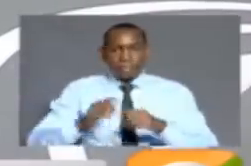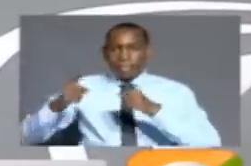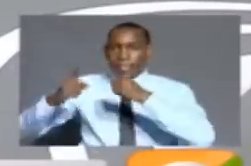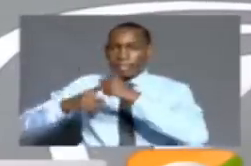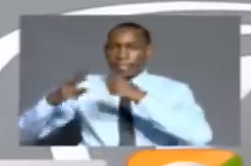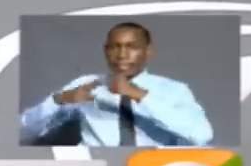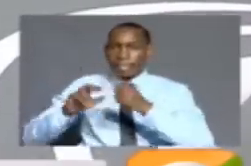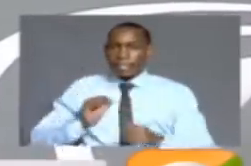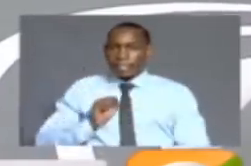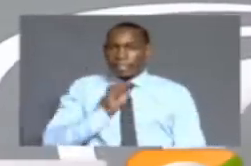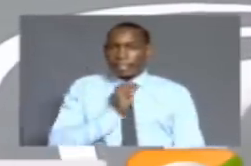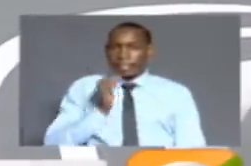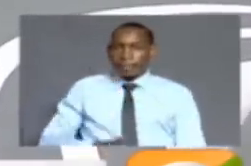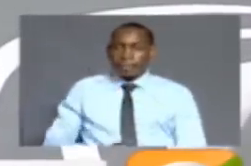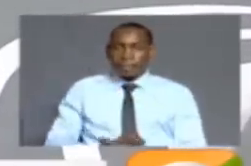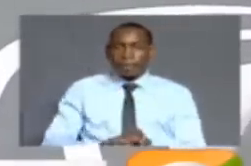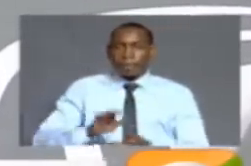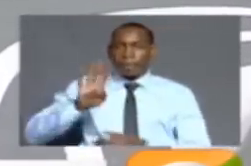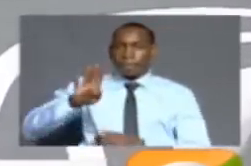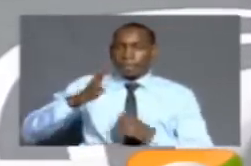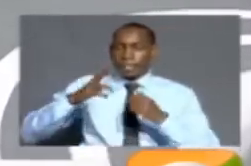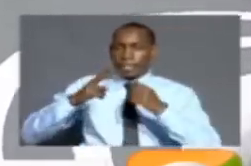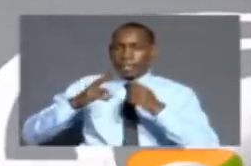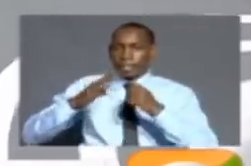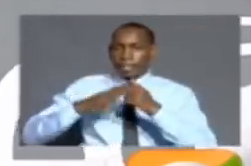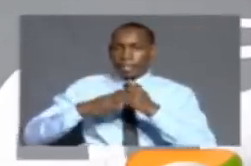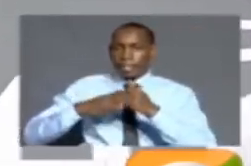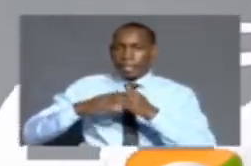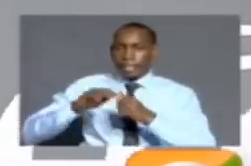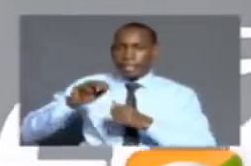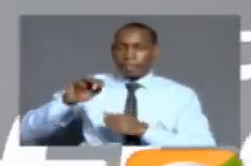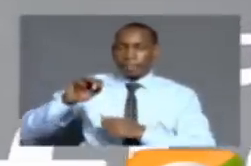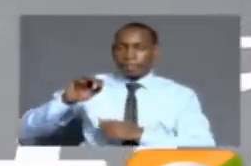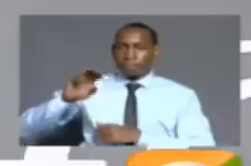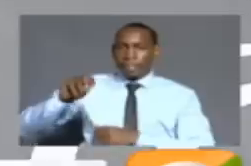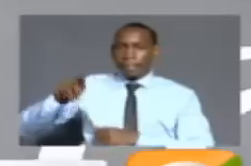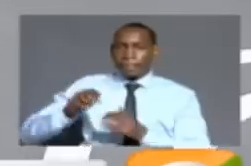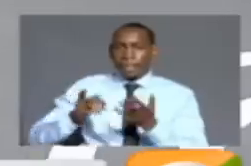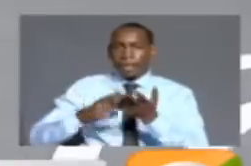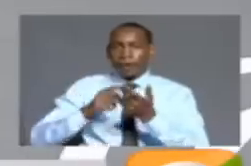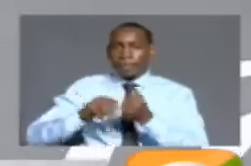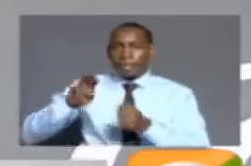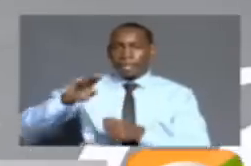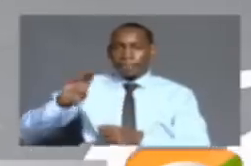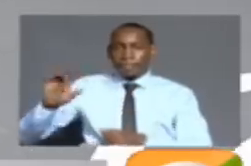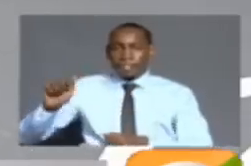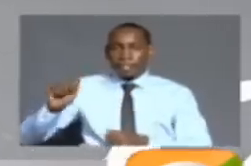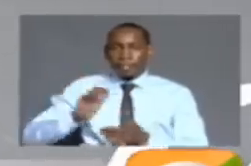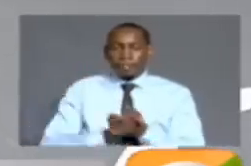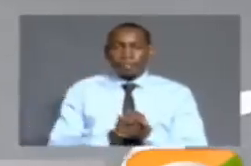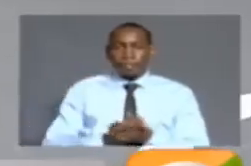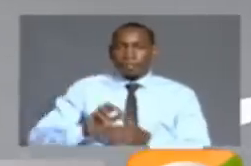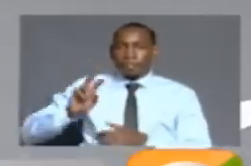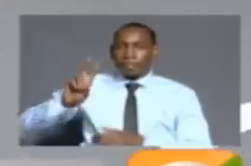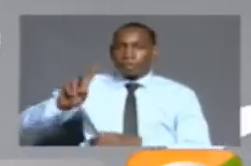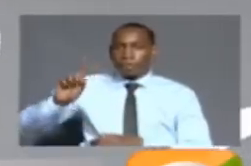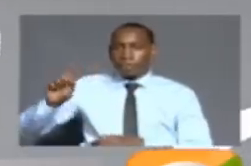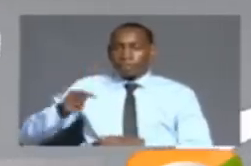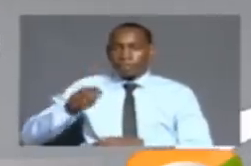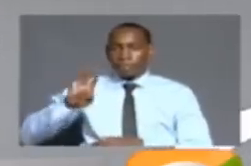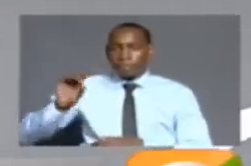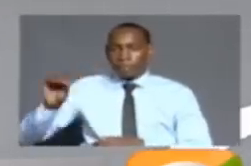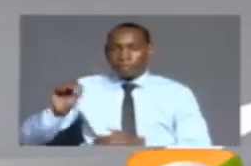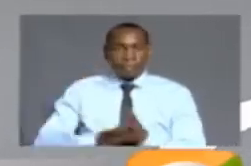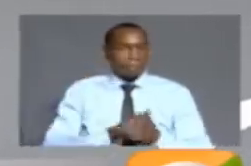67 senators, 349 MPs, how many MCAs? 1,450 or something? 2,200 because of the nominated. No, we're